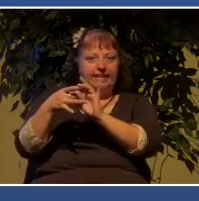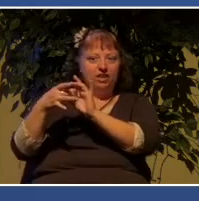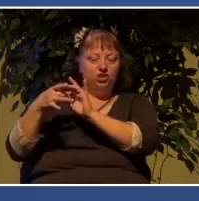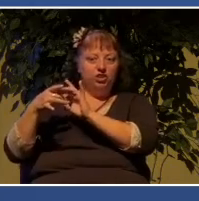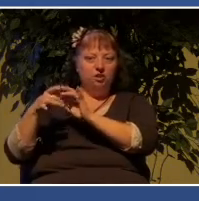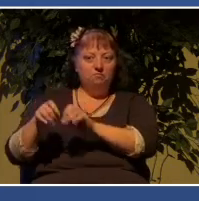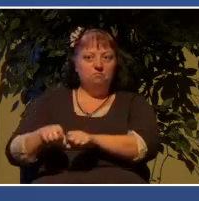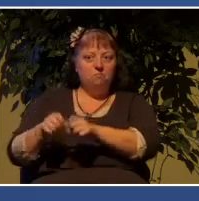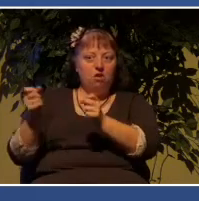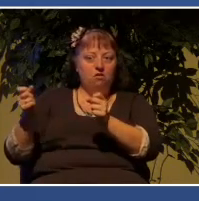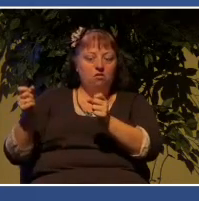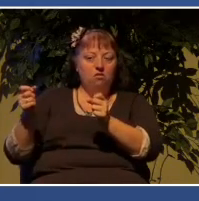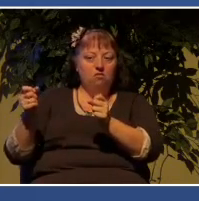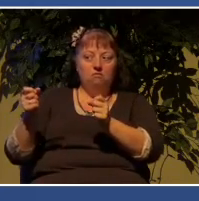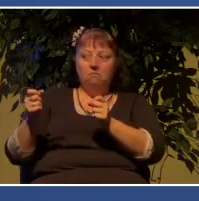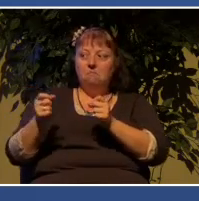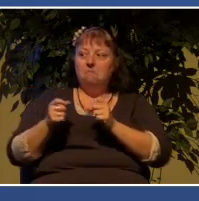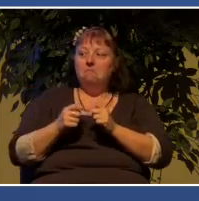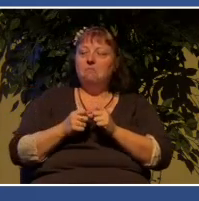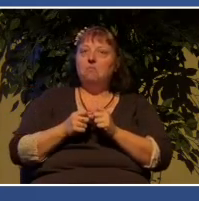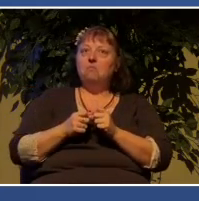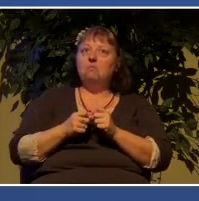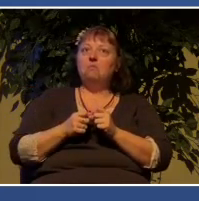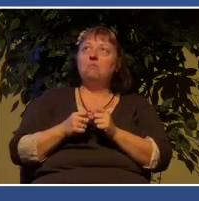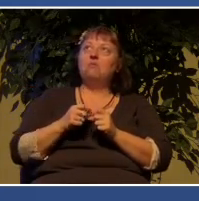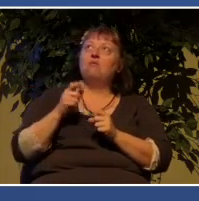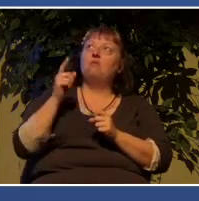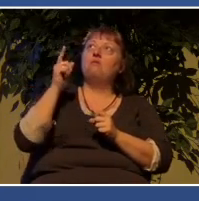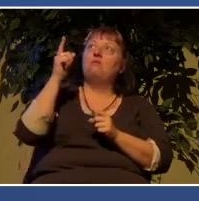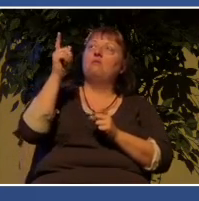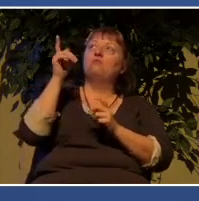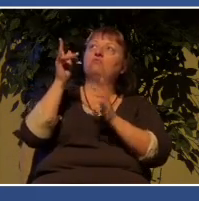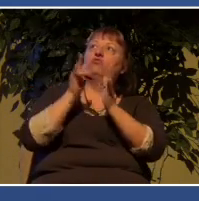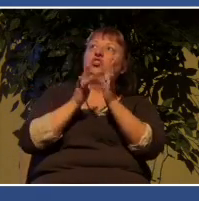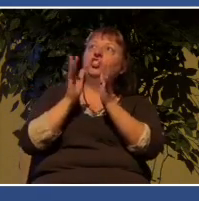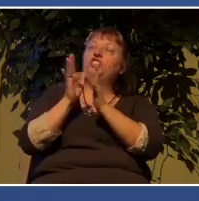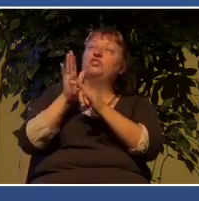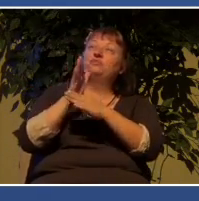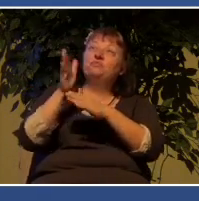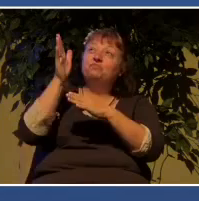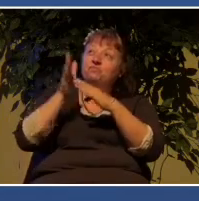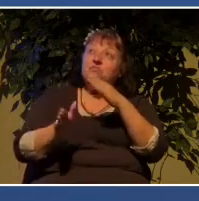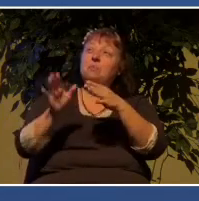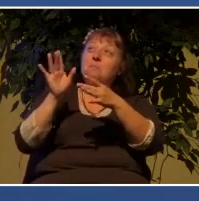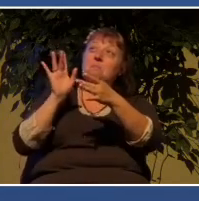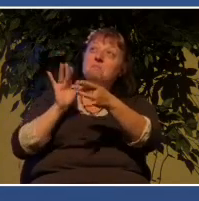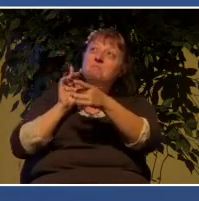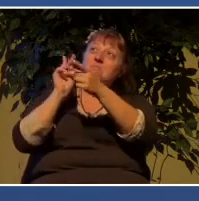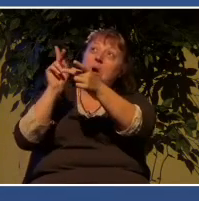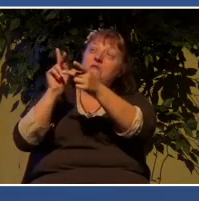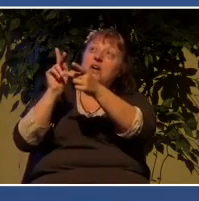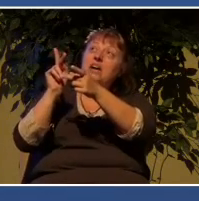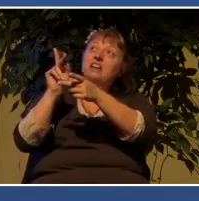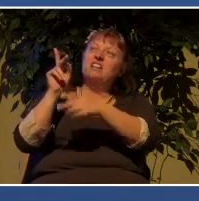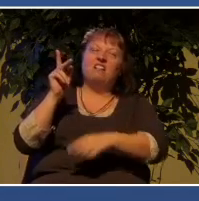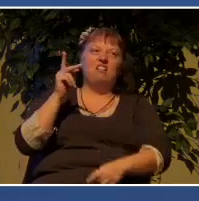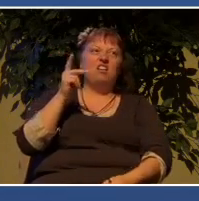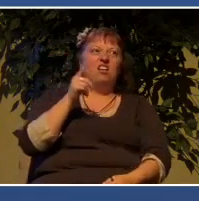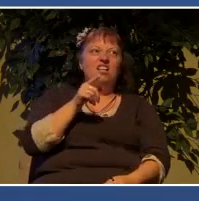being perfect. And here was Jesus. He was absolutely perfect. And what did they do to him? They nailed him to the cross. And it put things